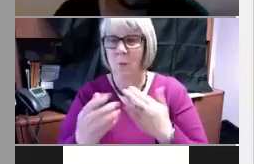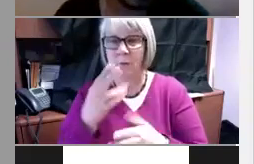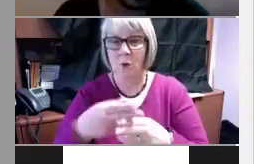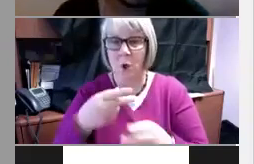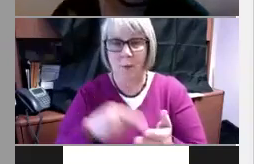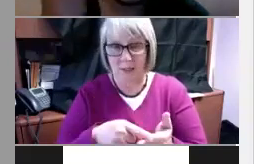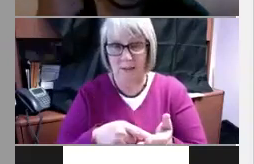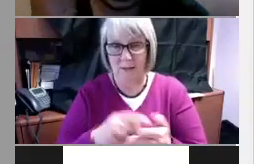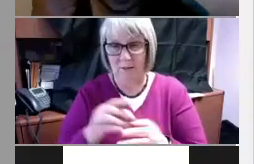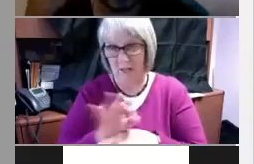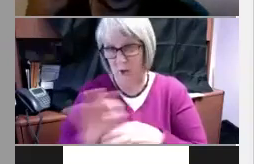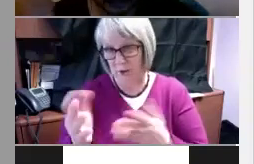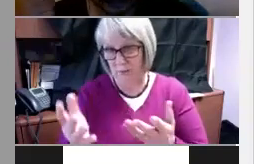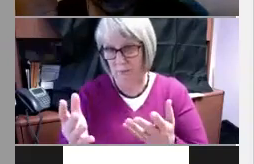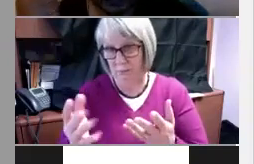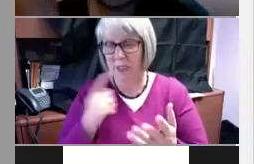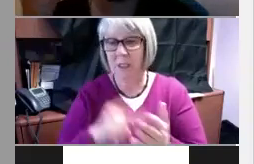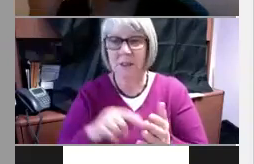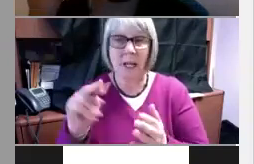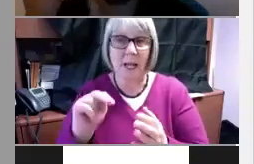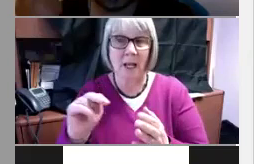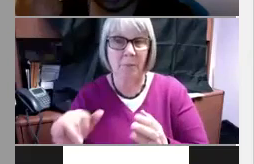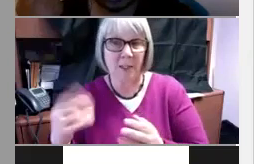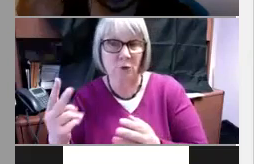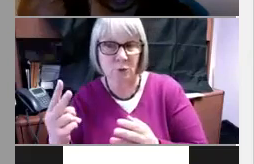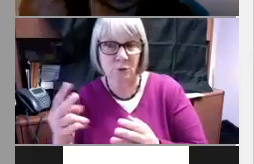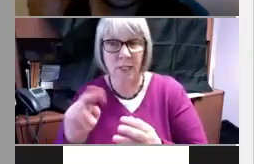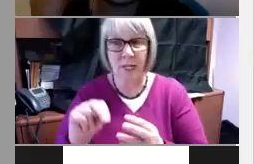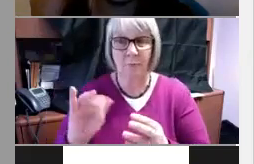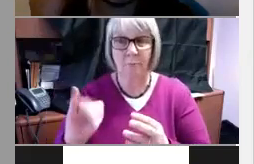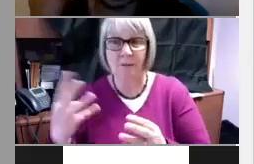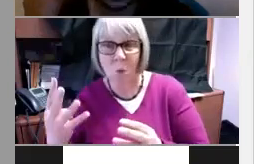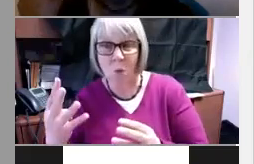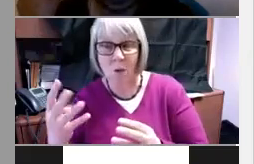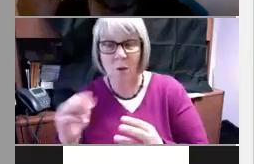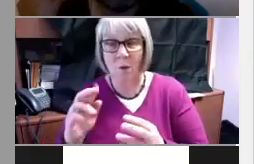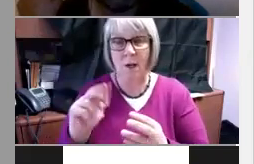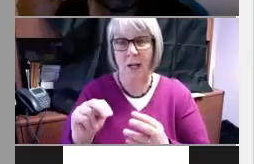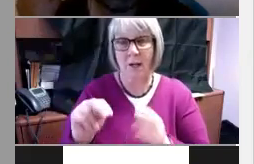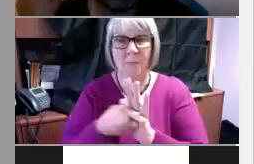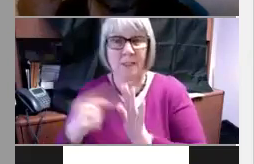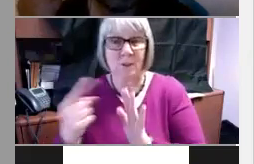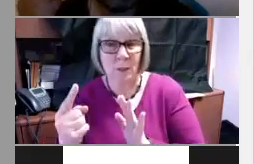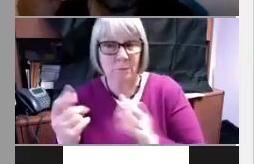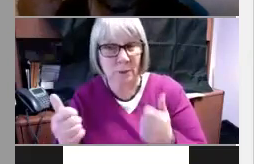again? Is it n by 2? Is it n by 4? Or is it n minus 1?